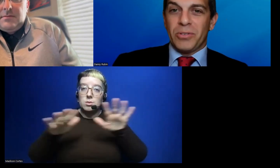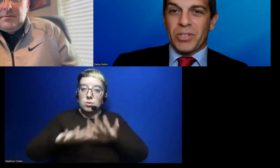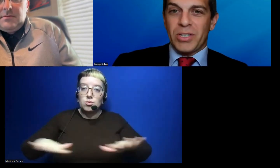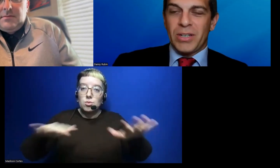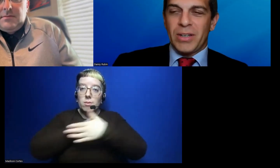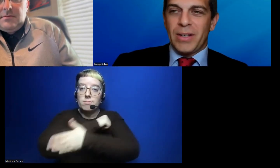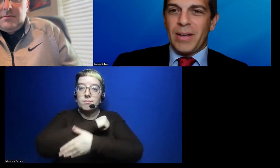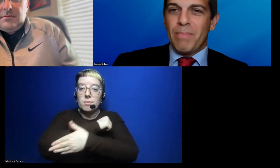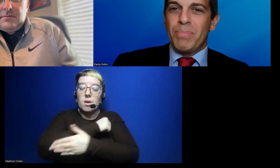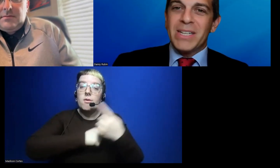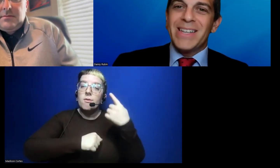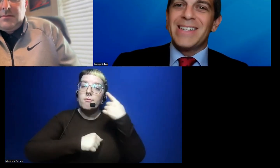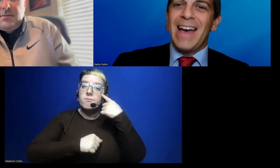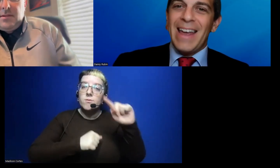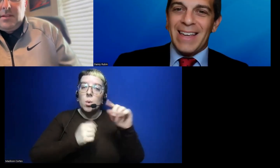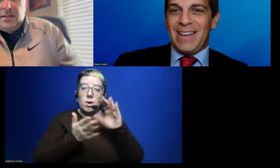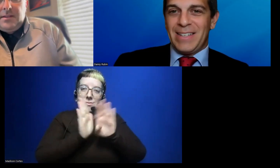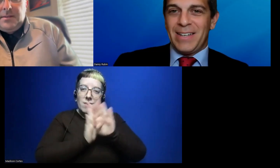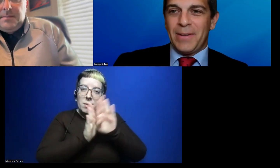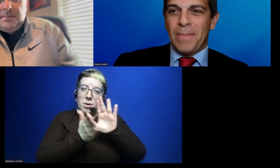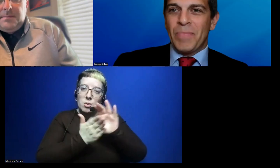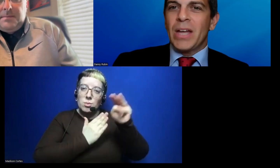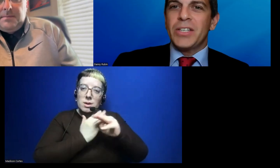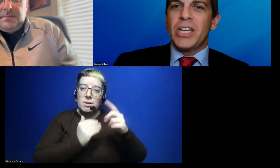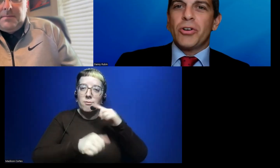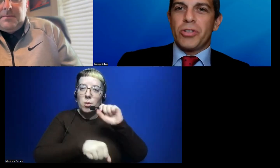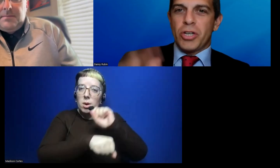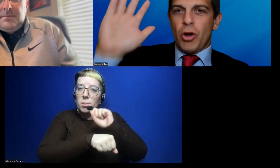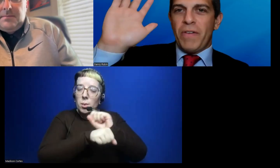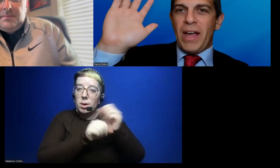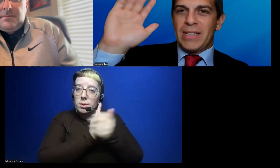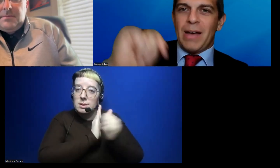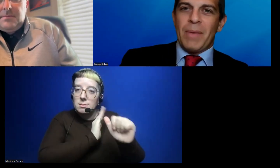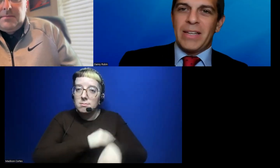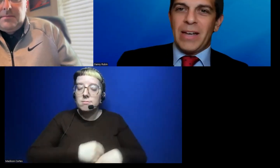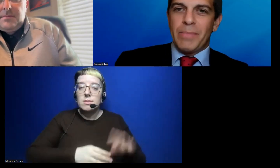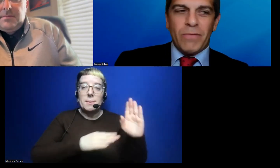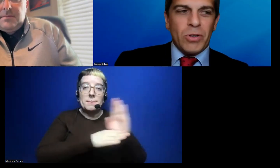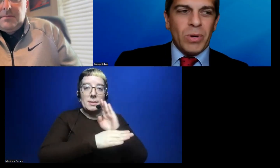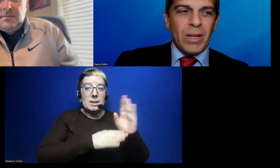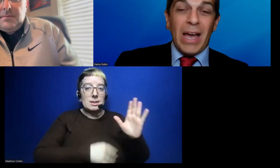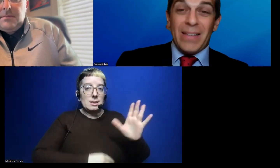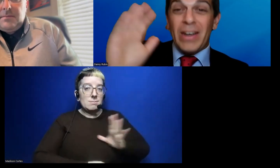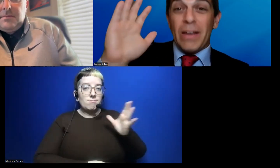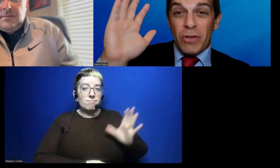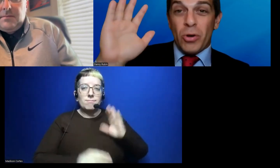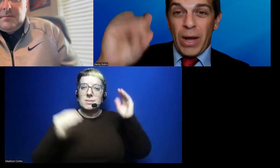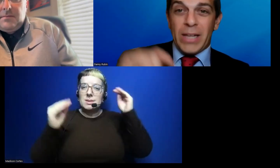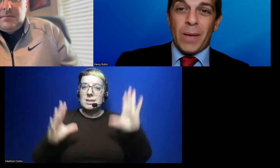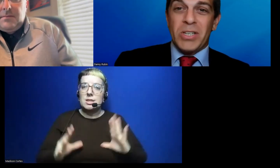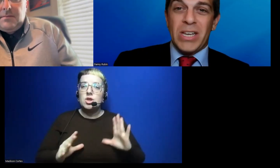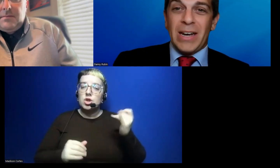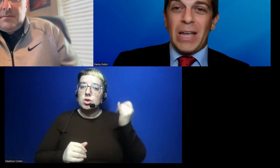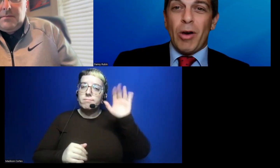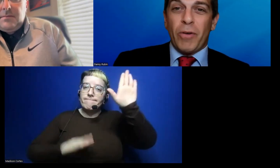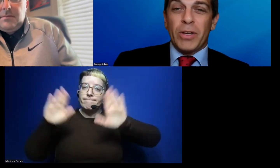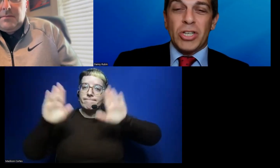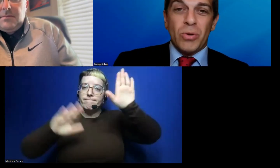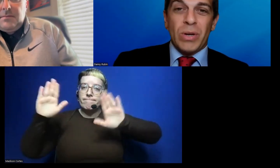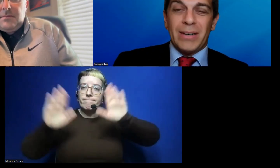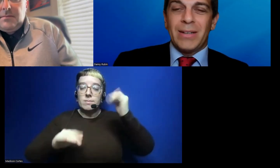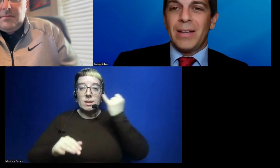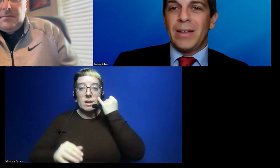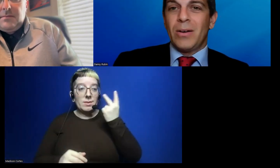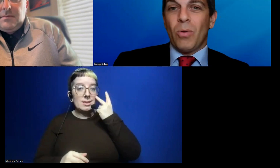employability skills, business etiquette. Teachers, a show of hands, how many times have any of you, hands up, seen an email